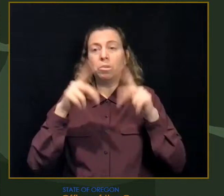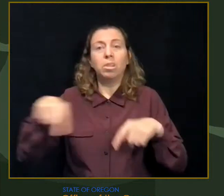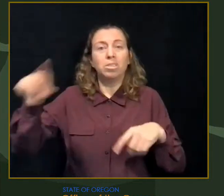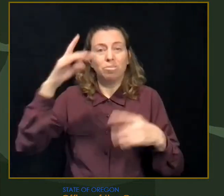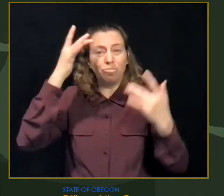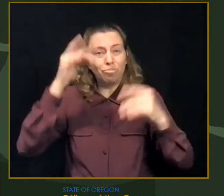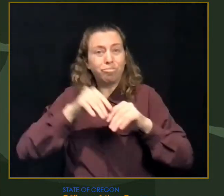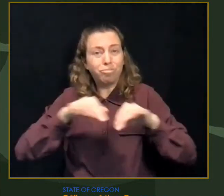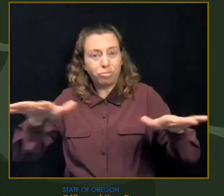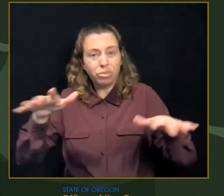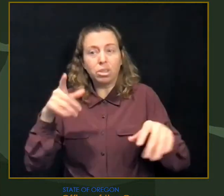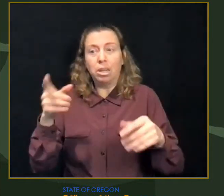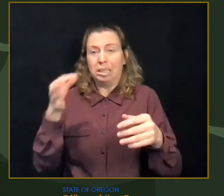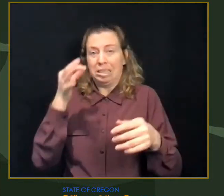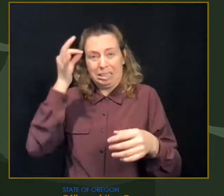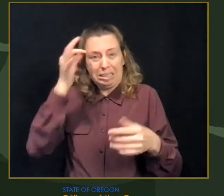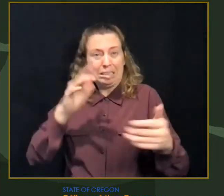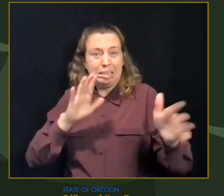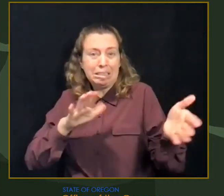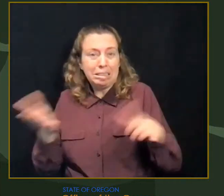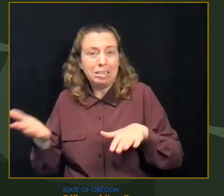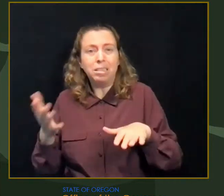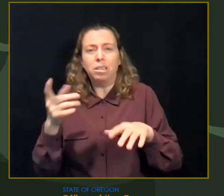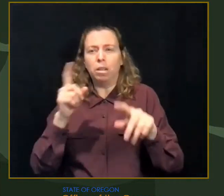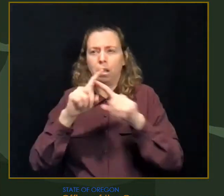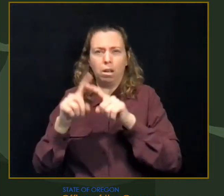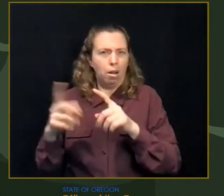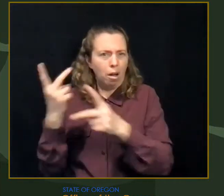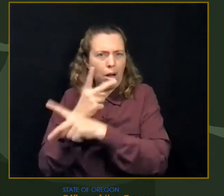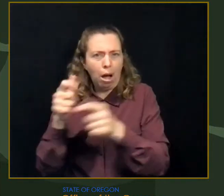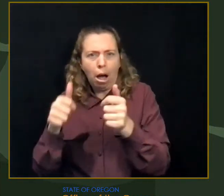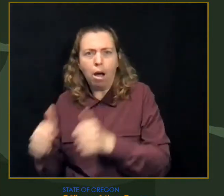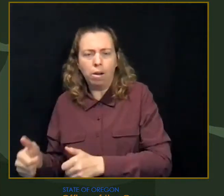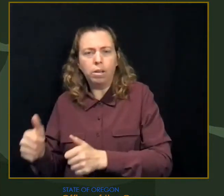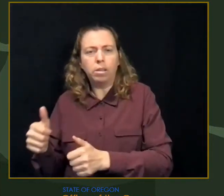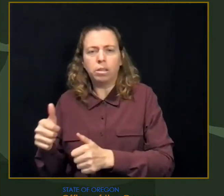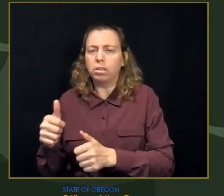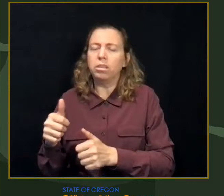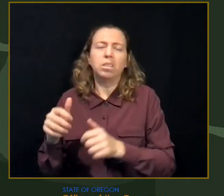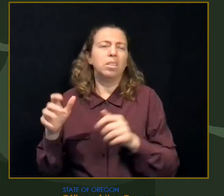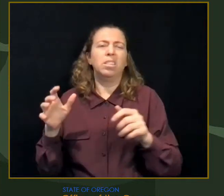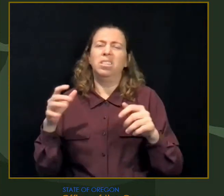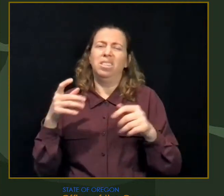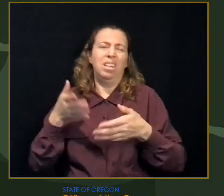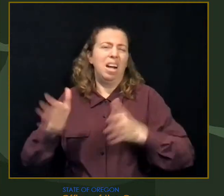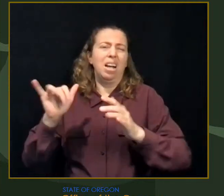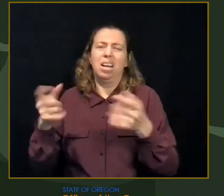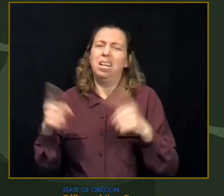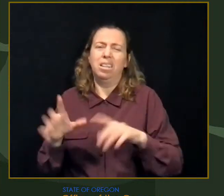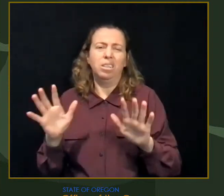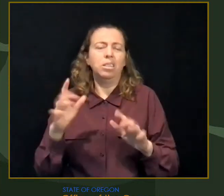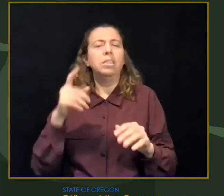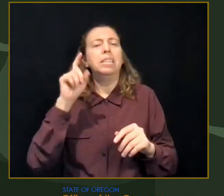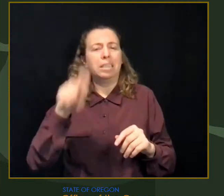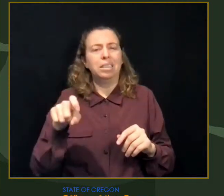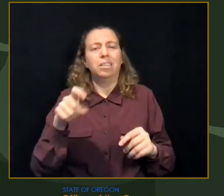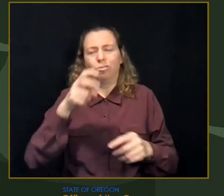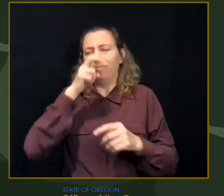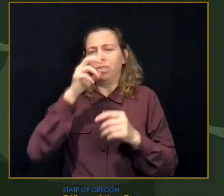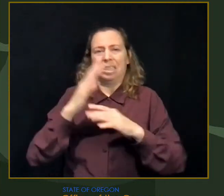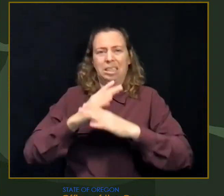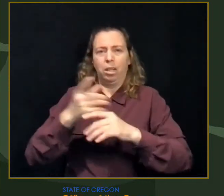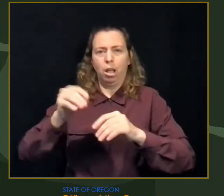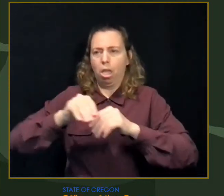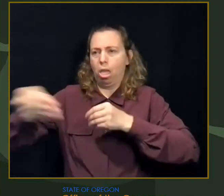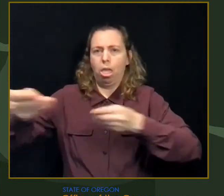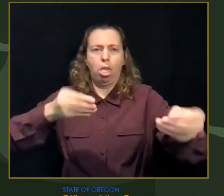these measures are designed to help limit the transmission from individuals as we get more vaccines into arms. While they